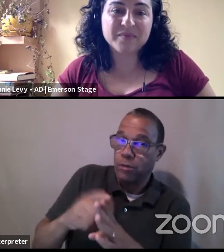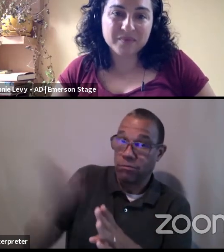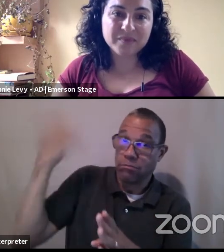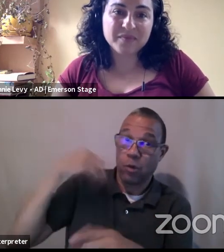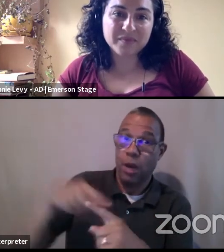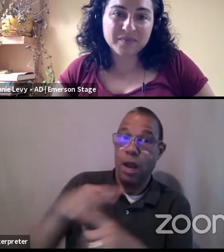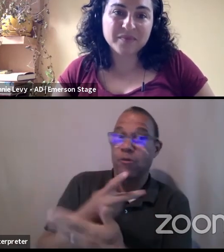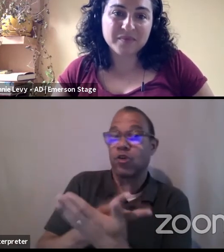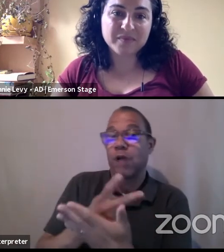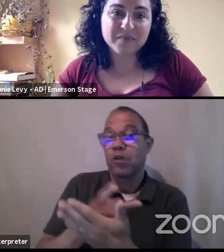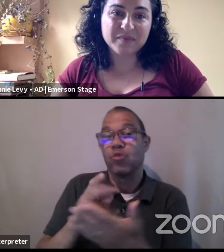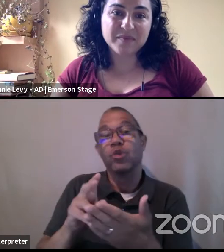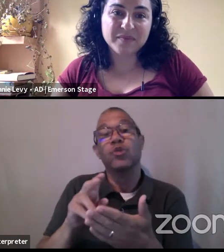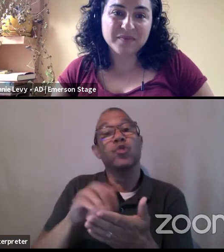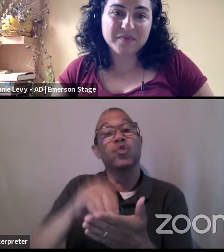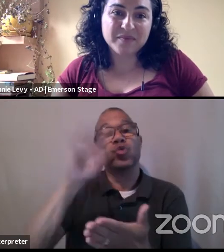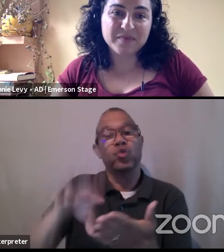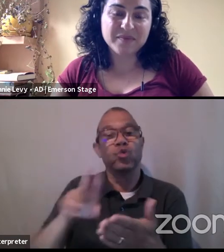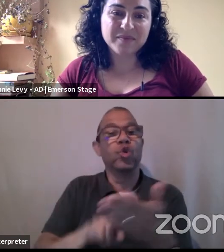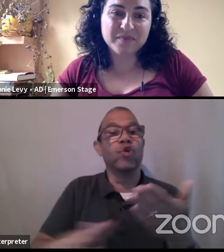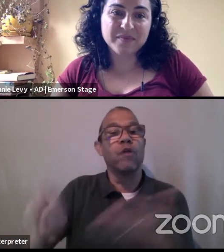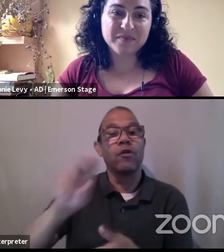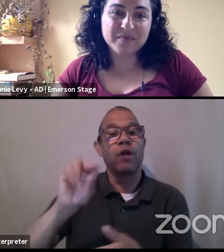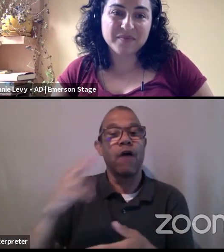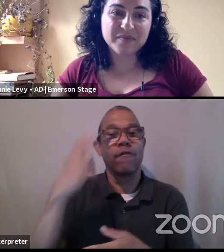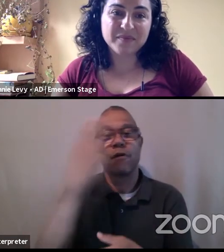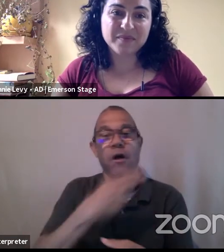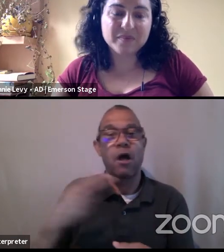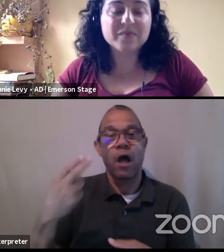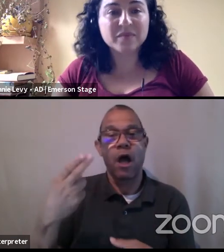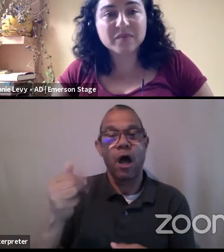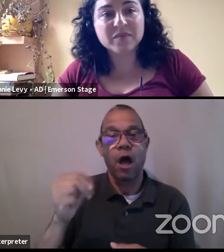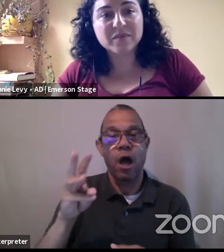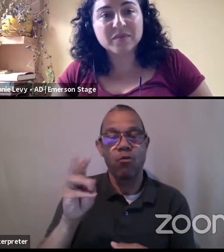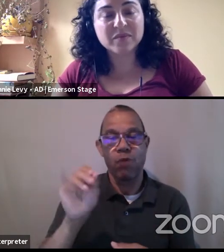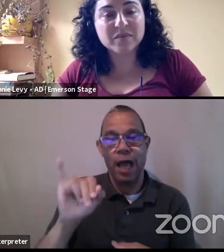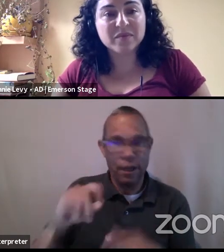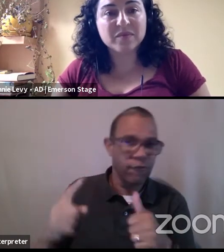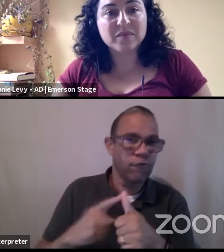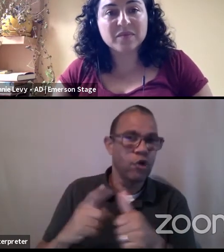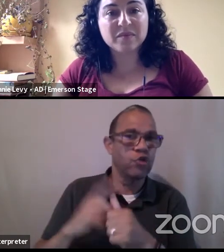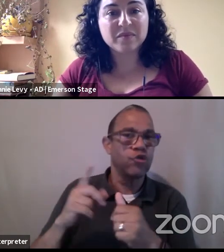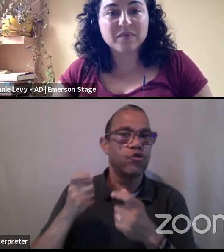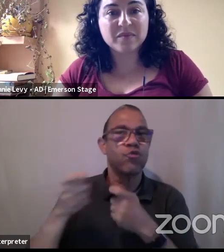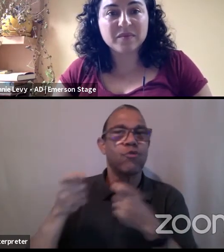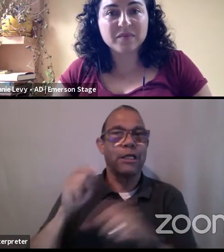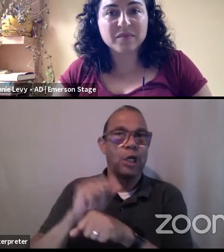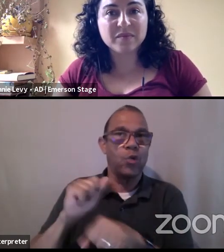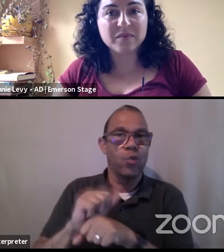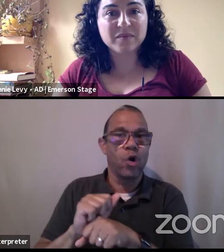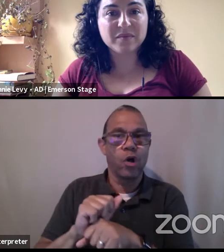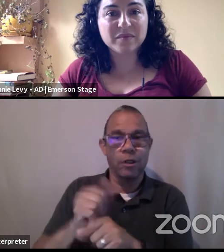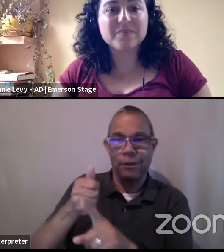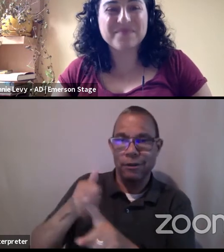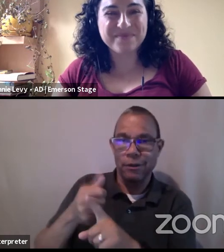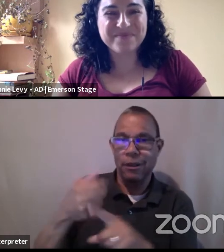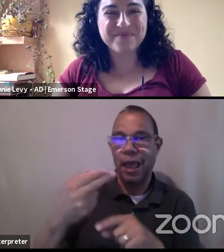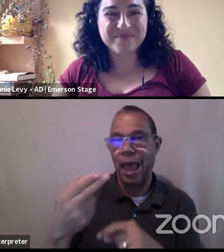at University of Hawaii, my very first directing work was Hamletism.